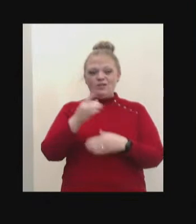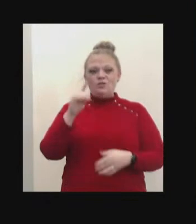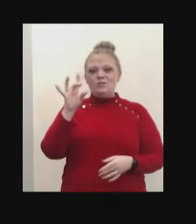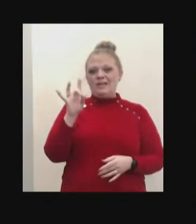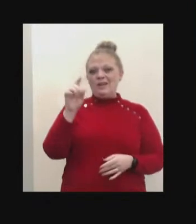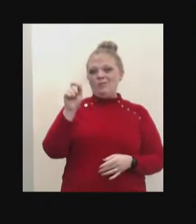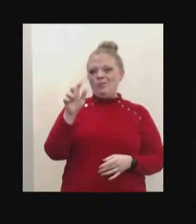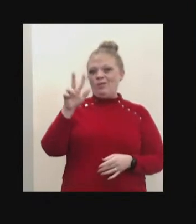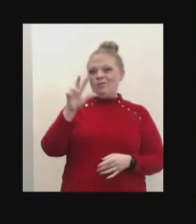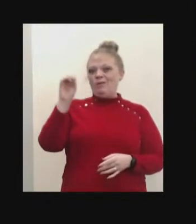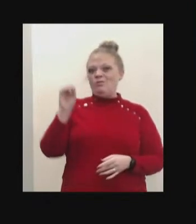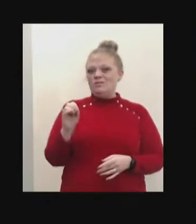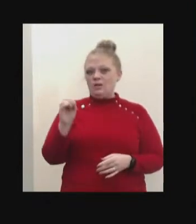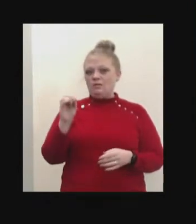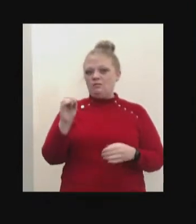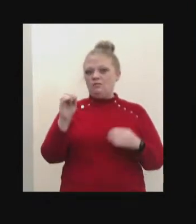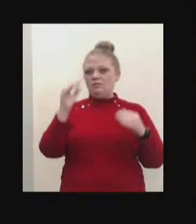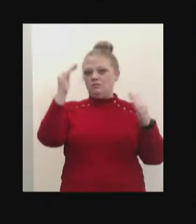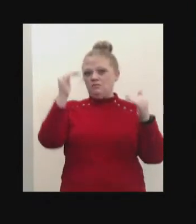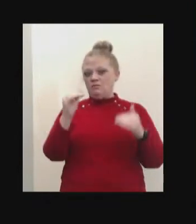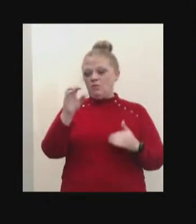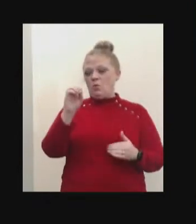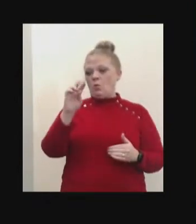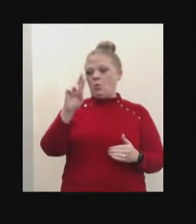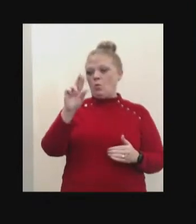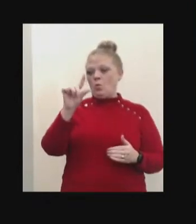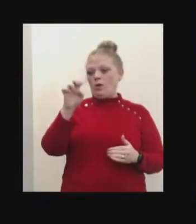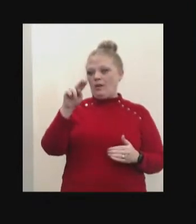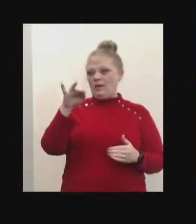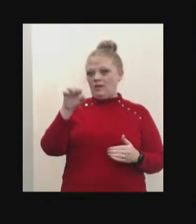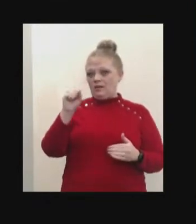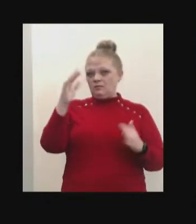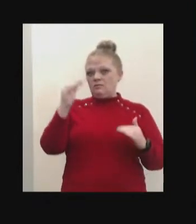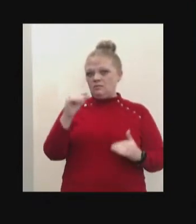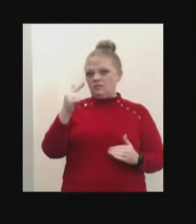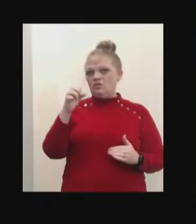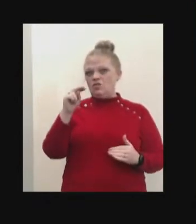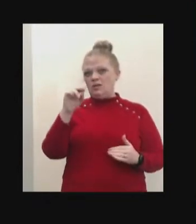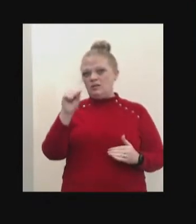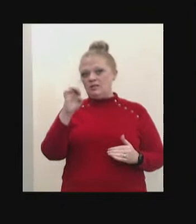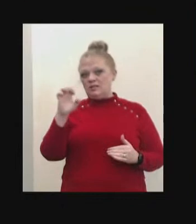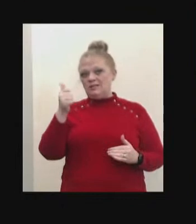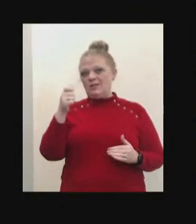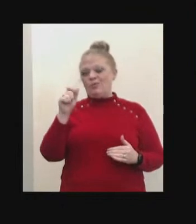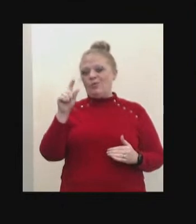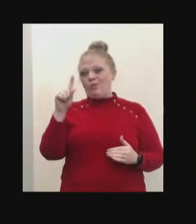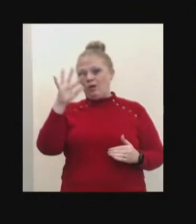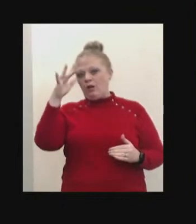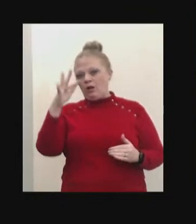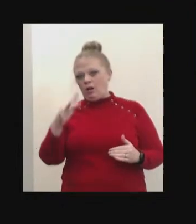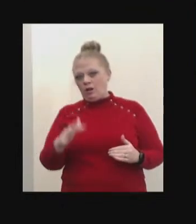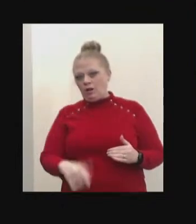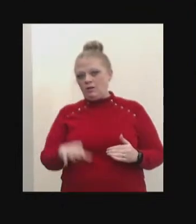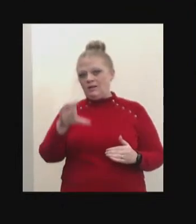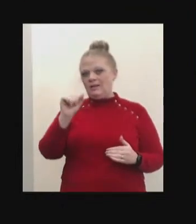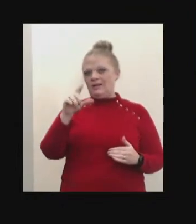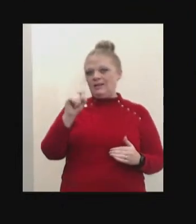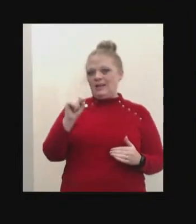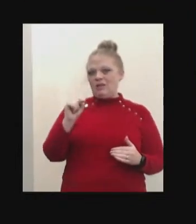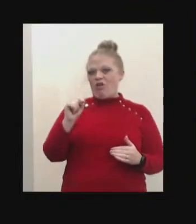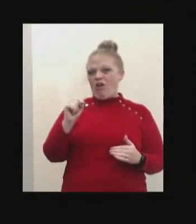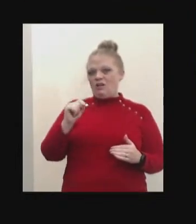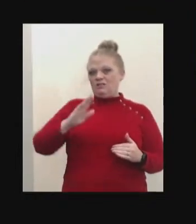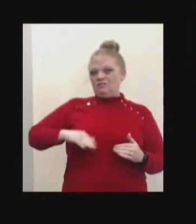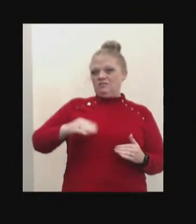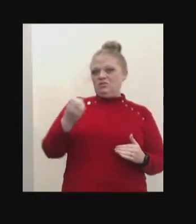8.3%. The next lowest was Orleans at 10, and Genesee 10.1, and onward up to Cattaraugus at 12.0. The same